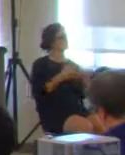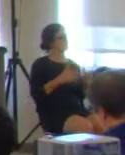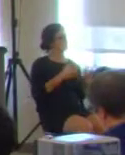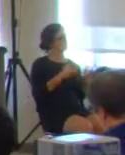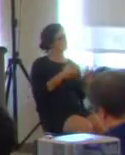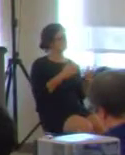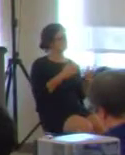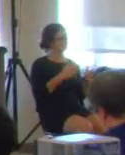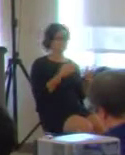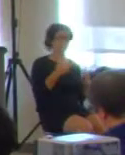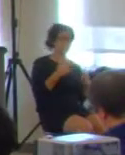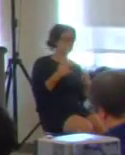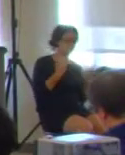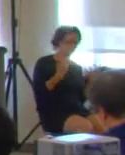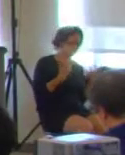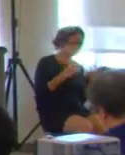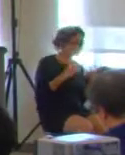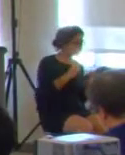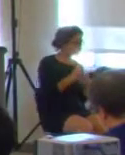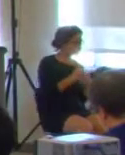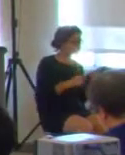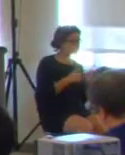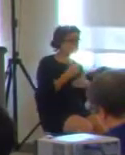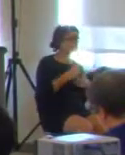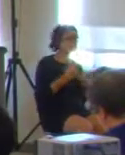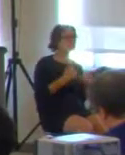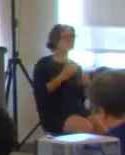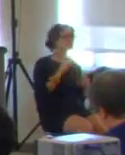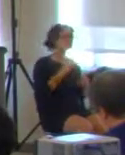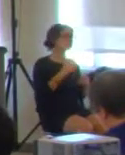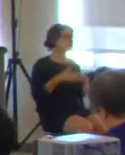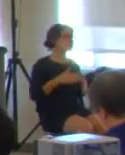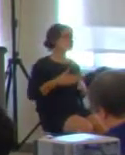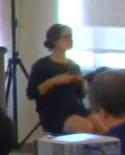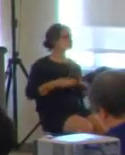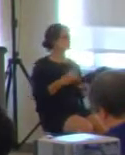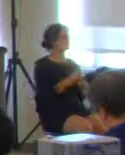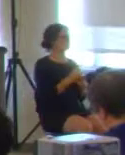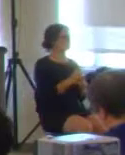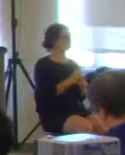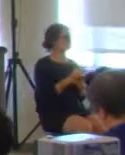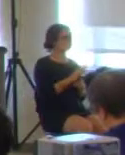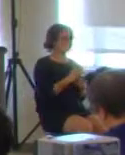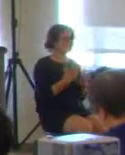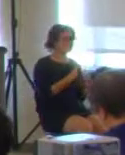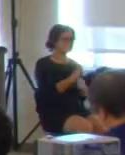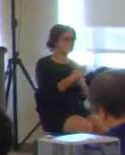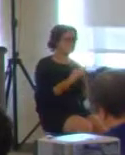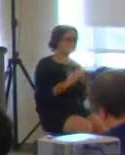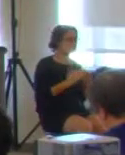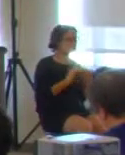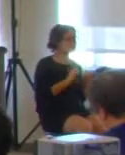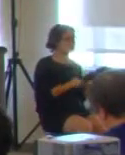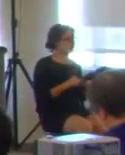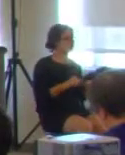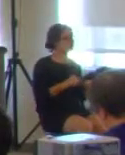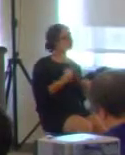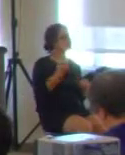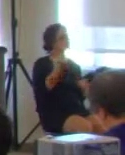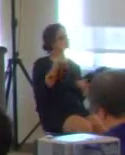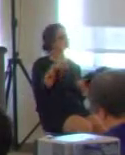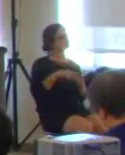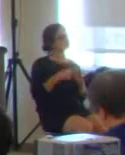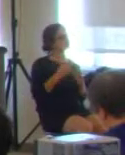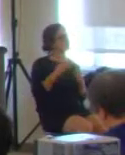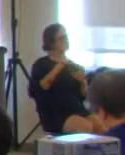things right in whatever kinds of vocational and clinical services you have in your community. The other thing this means for